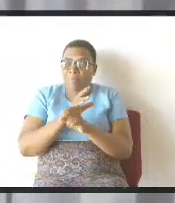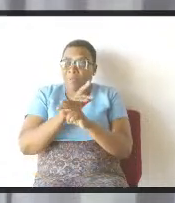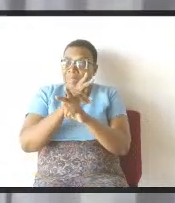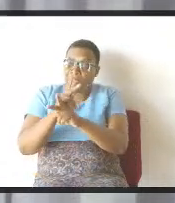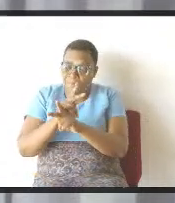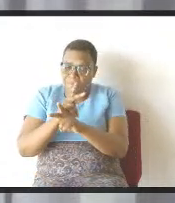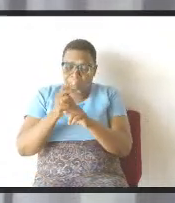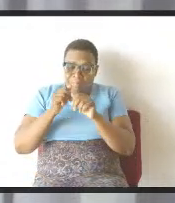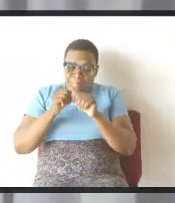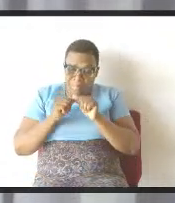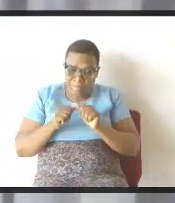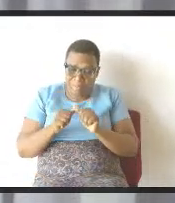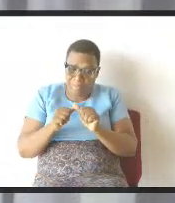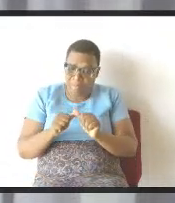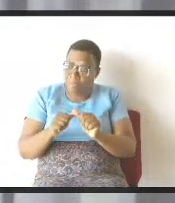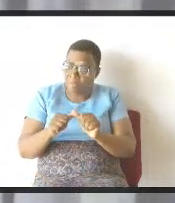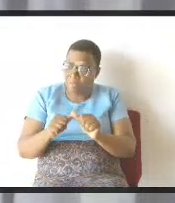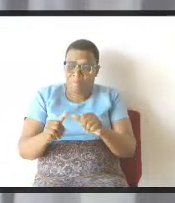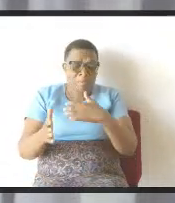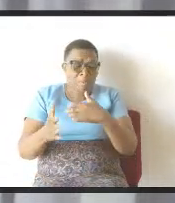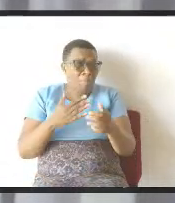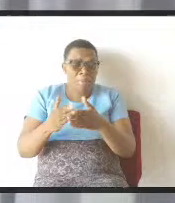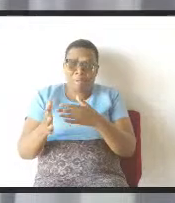keeping on, no matter